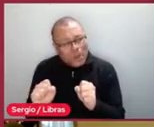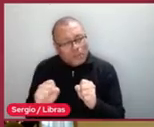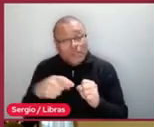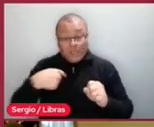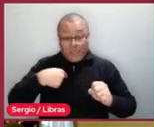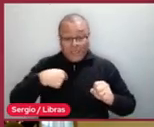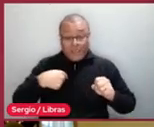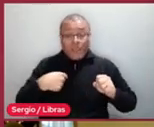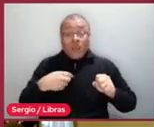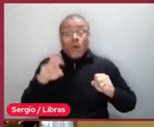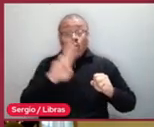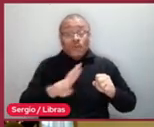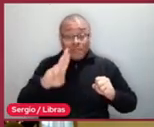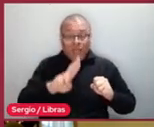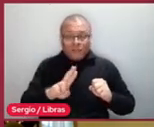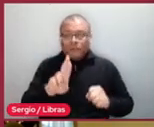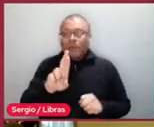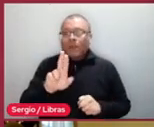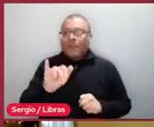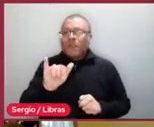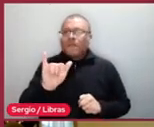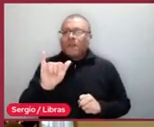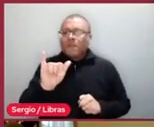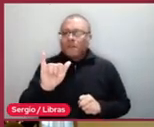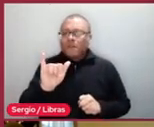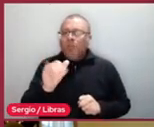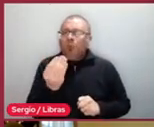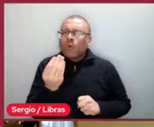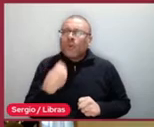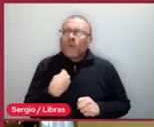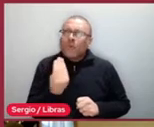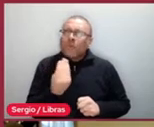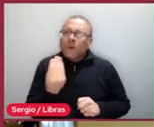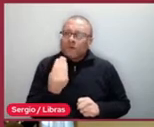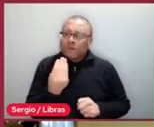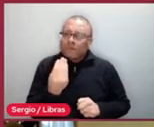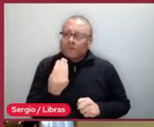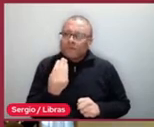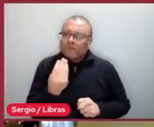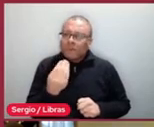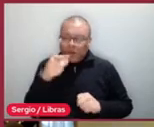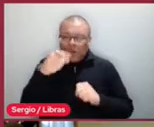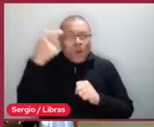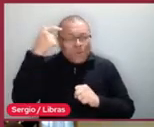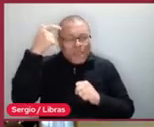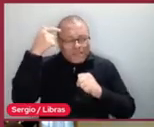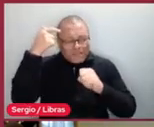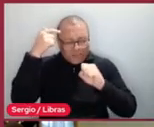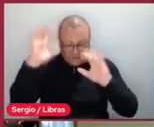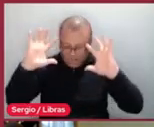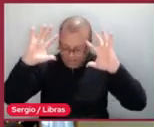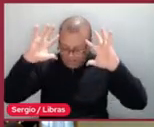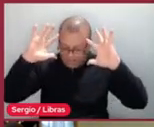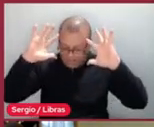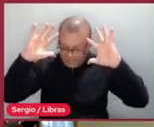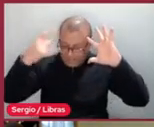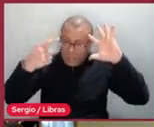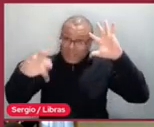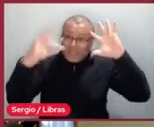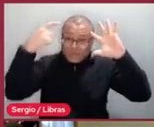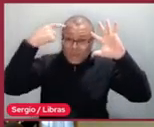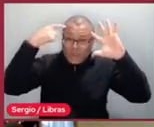in Ruby. So I'm going to blow up a little bit and expand a little bit these